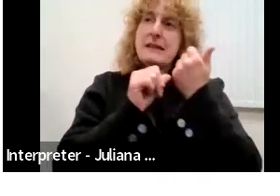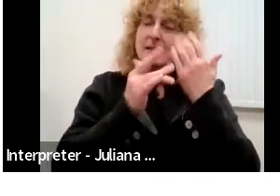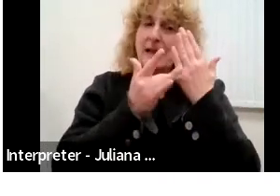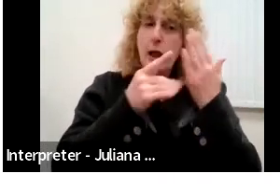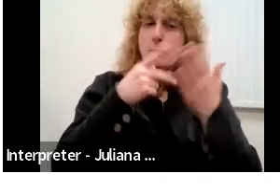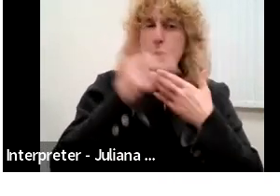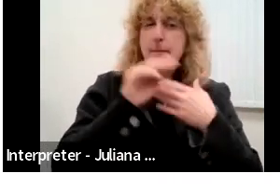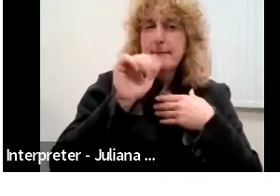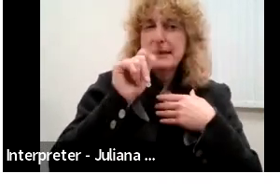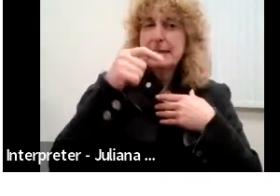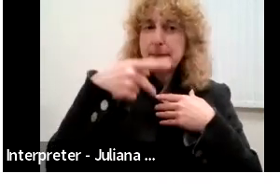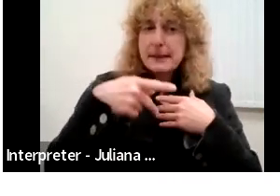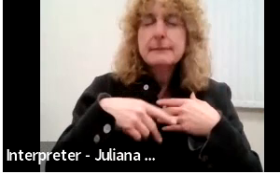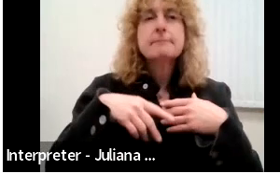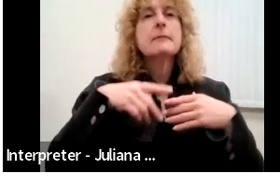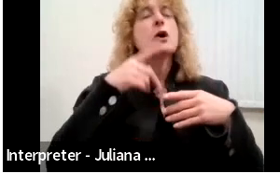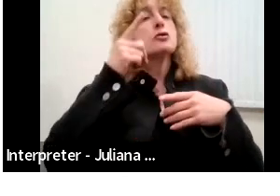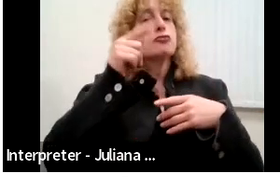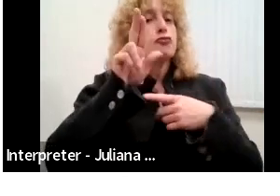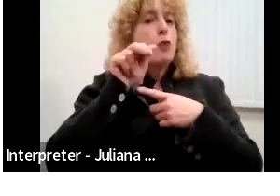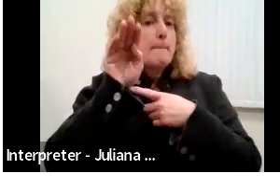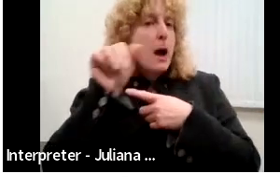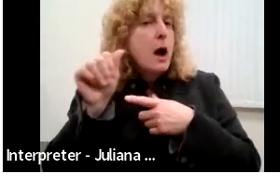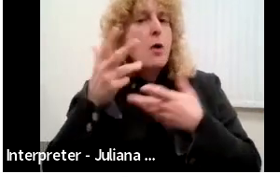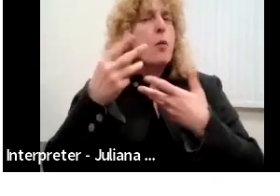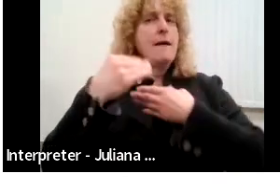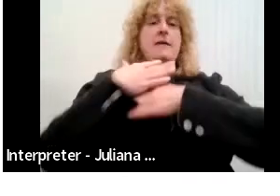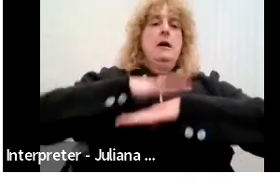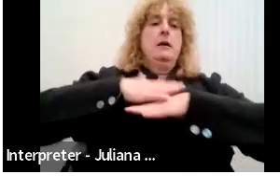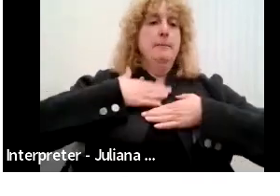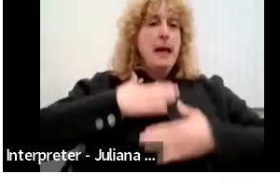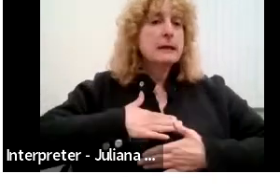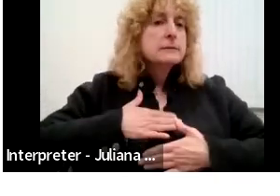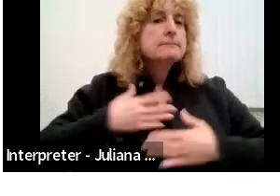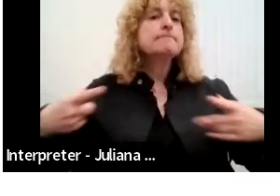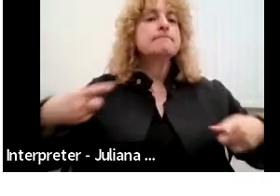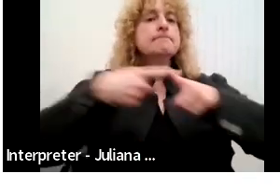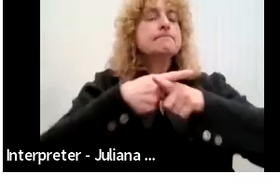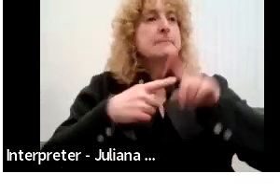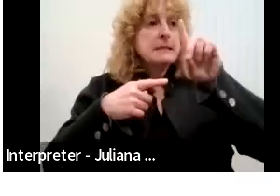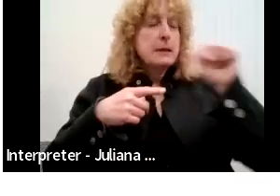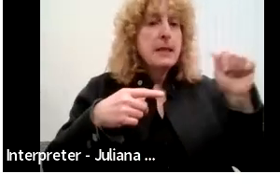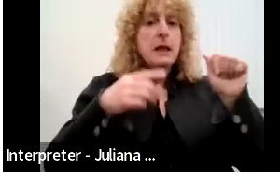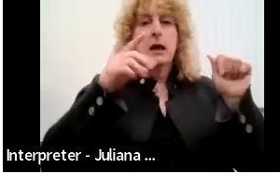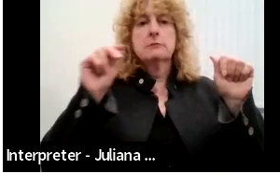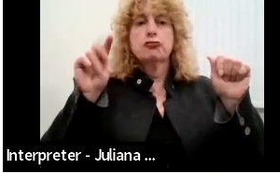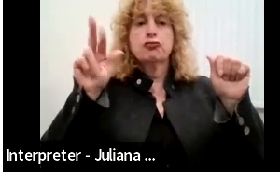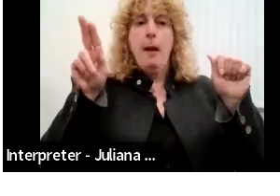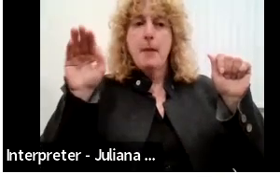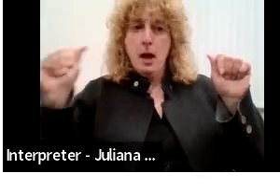various impacts of trauma on the body, the intersections of disability and trauma. We'll go over what is disability